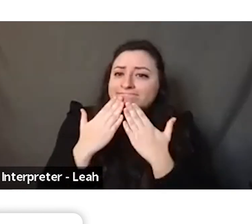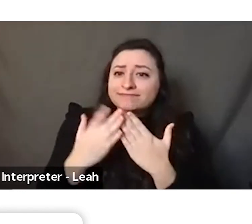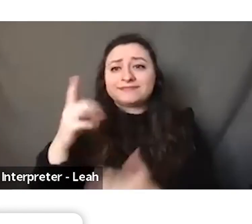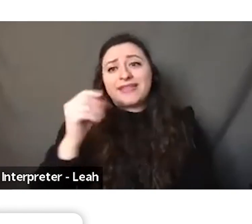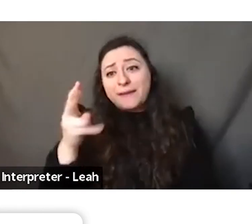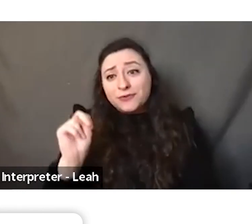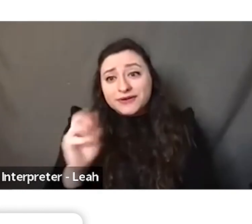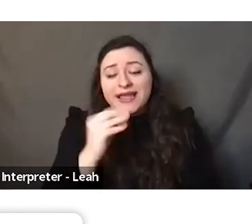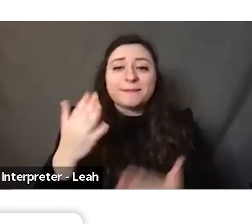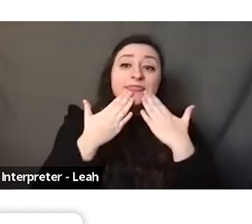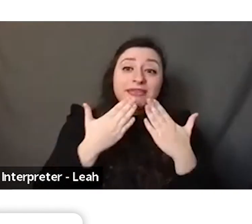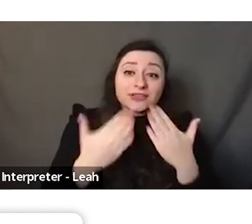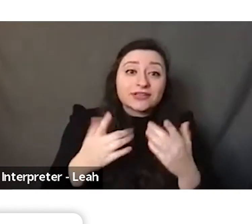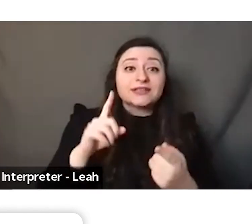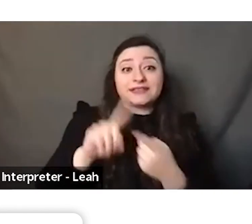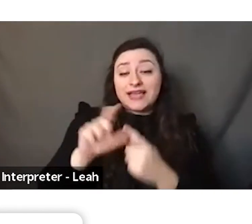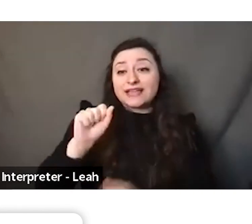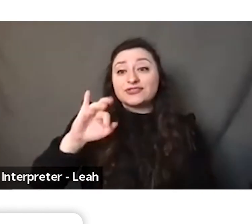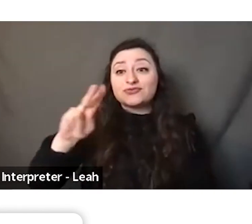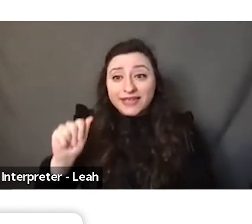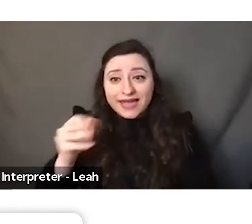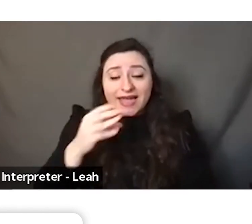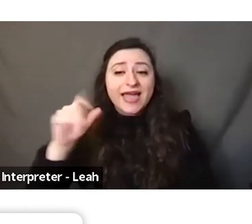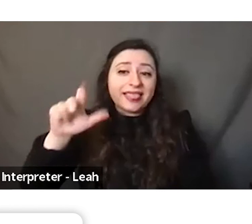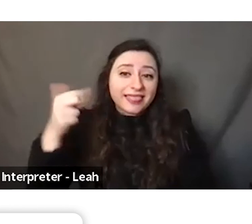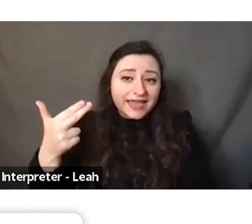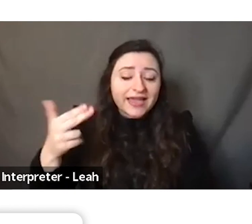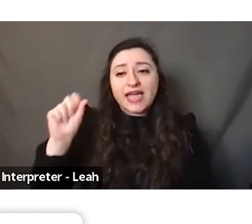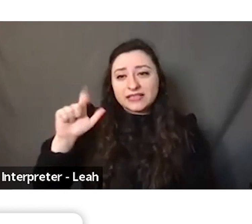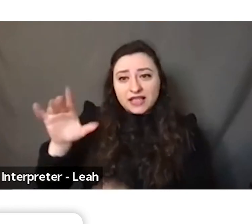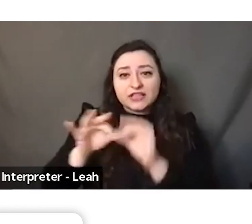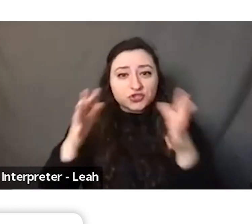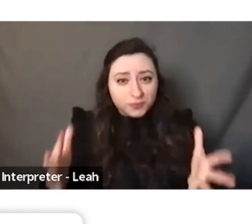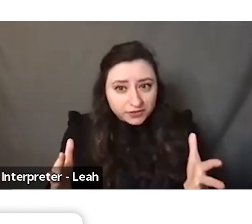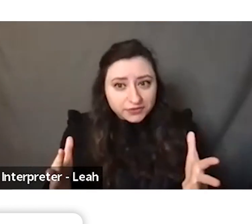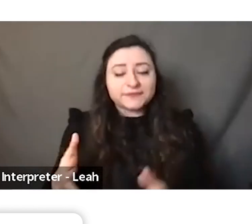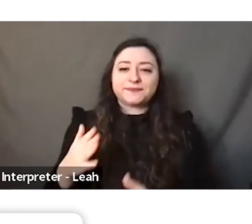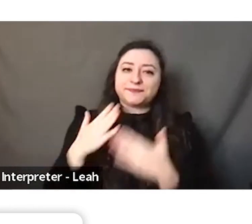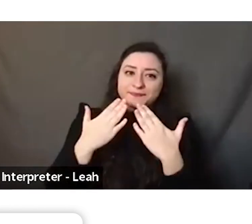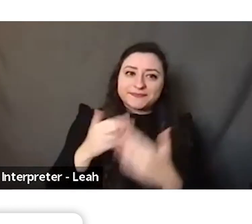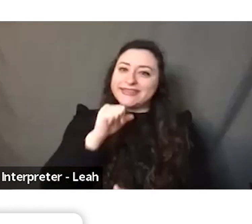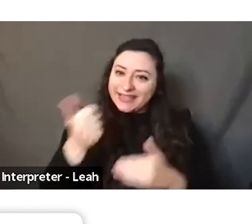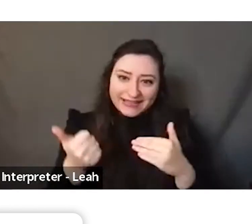Cameron. And a big thank you to Sarika and Leah, our American Sign Language interpreters. It